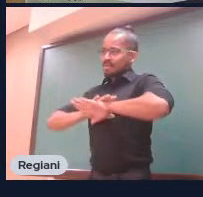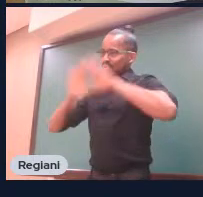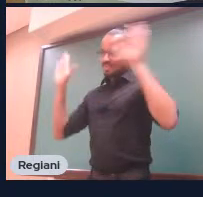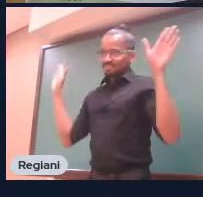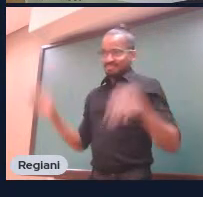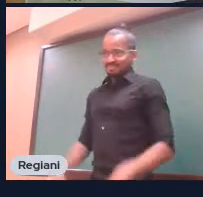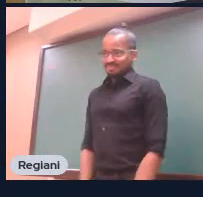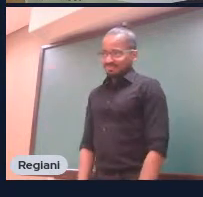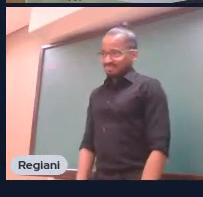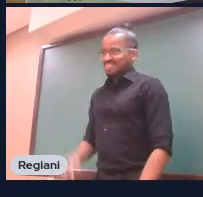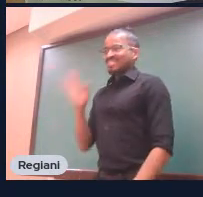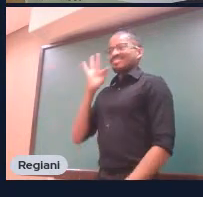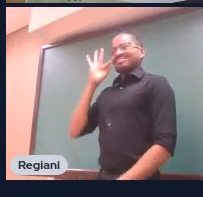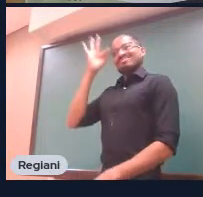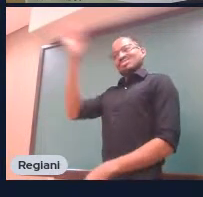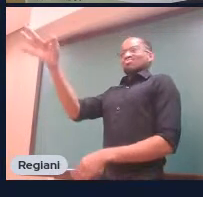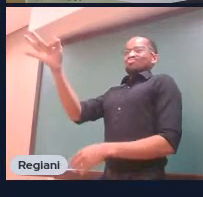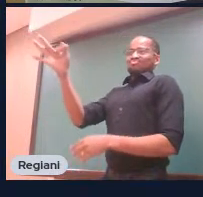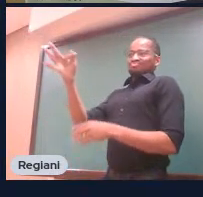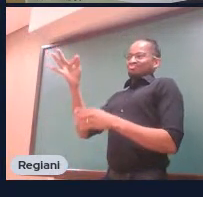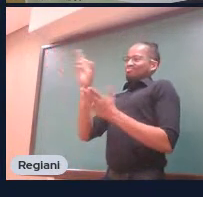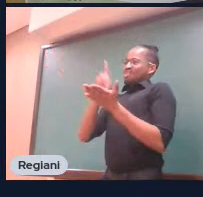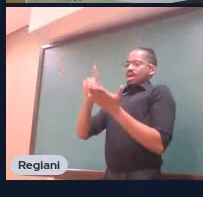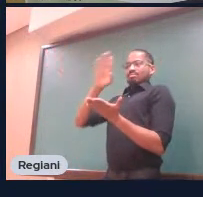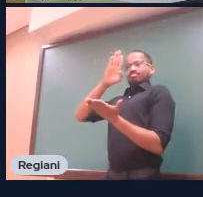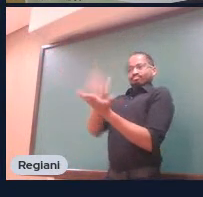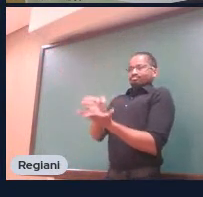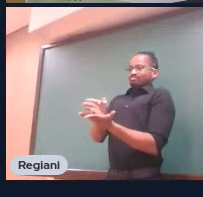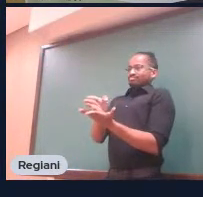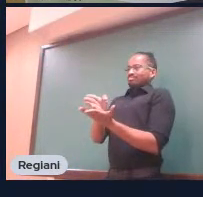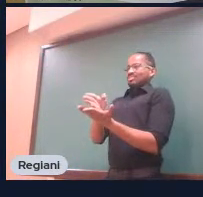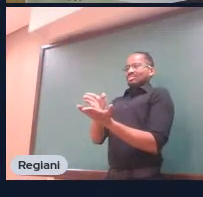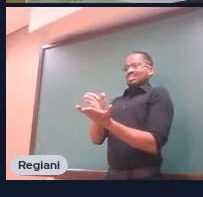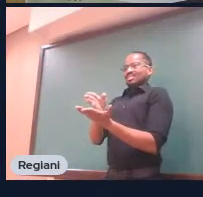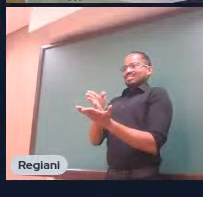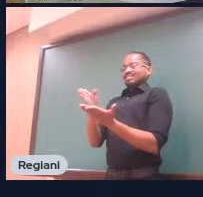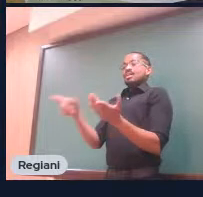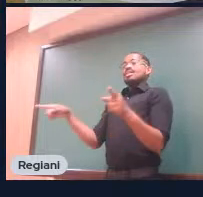Future dictionaries will also be organic. They will change with time.